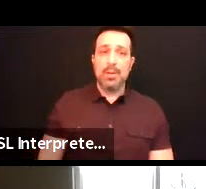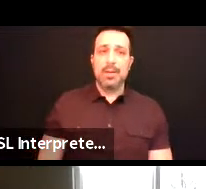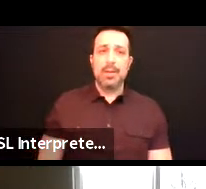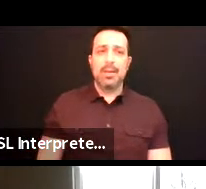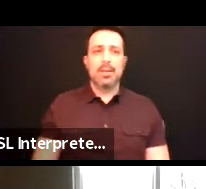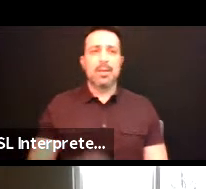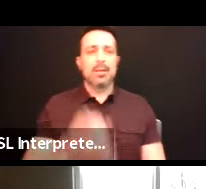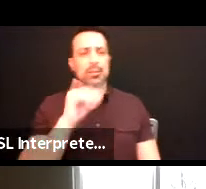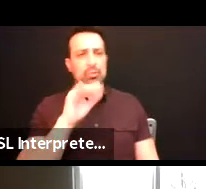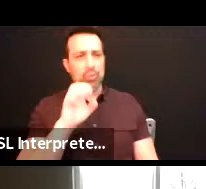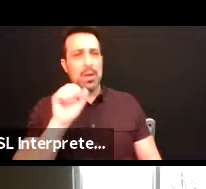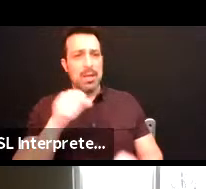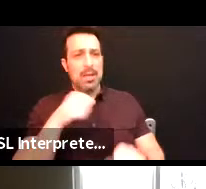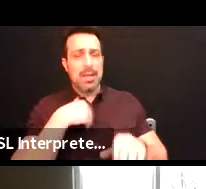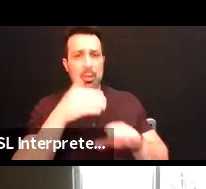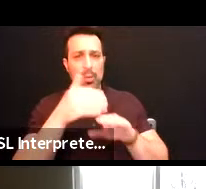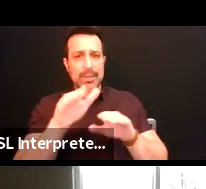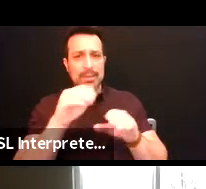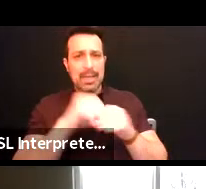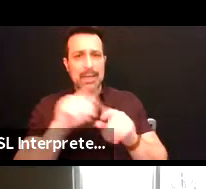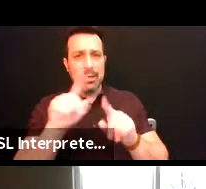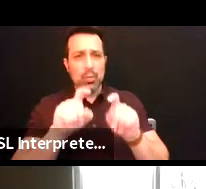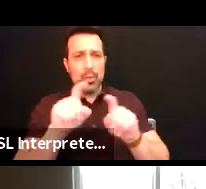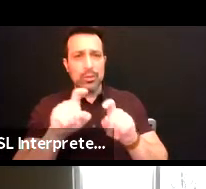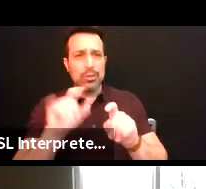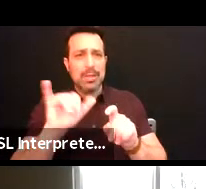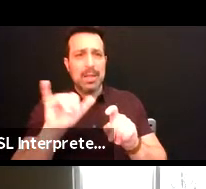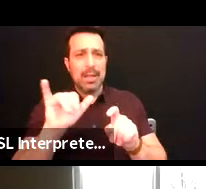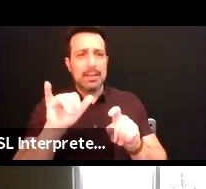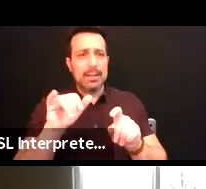Can we send in questions like to